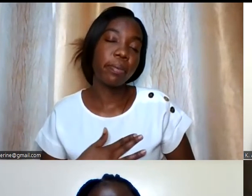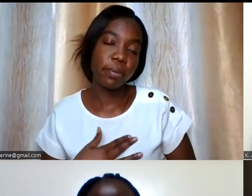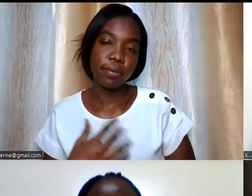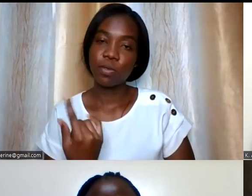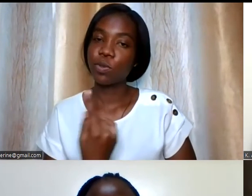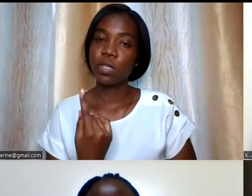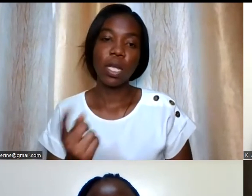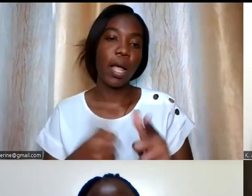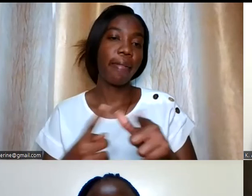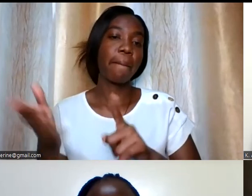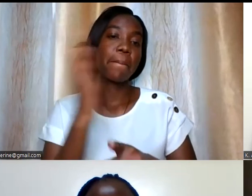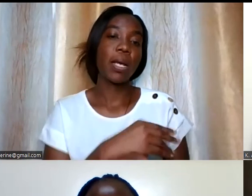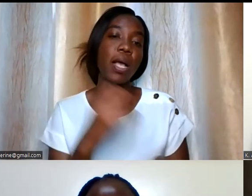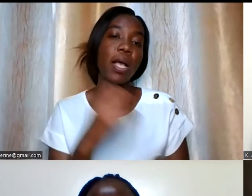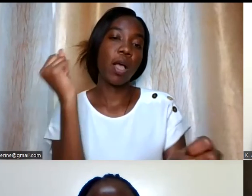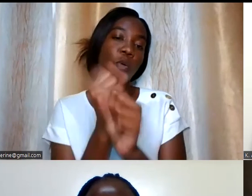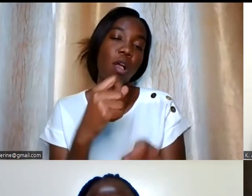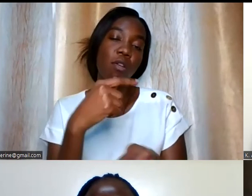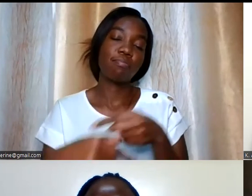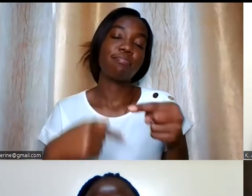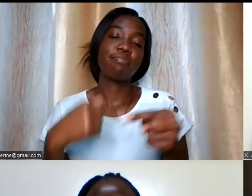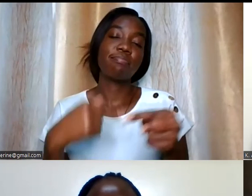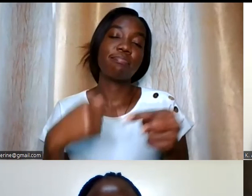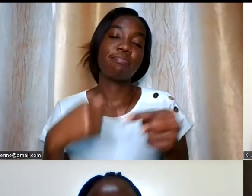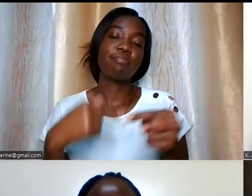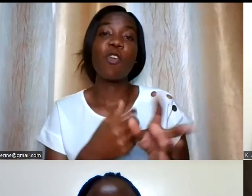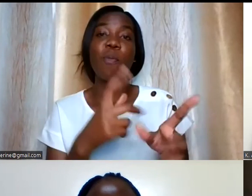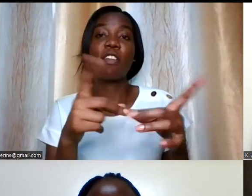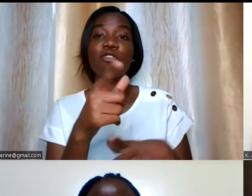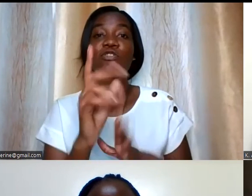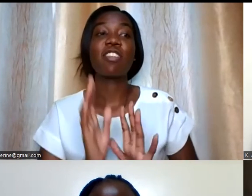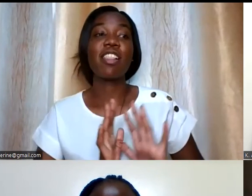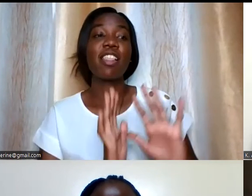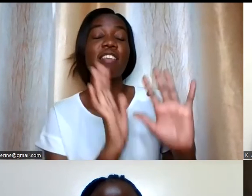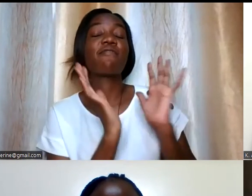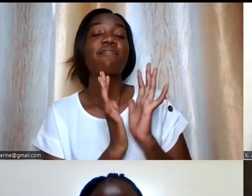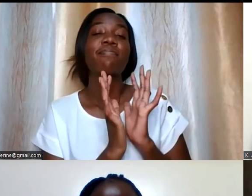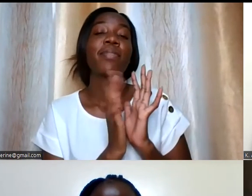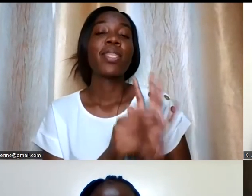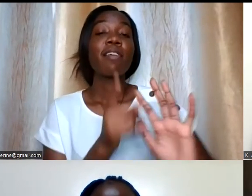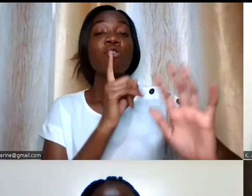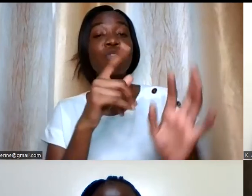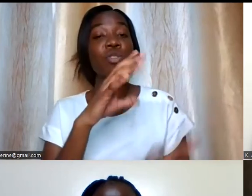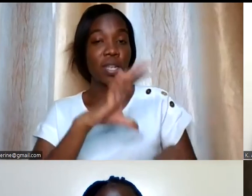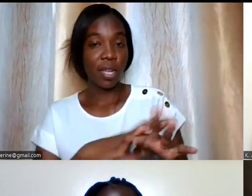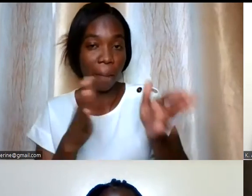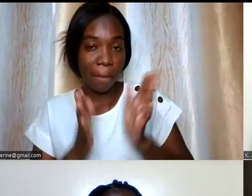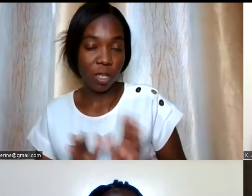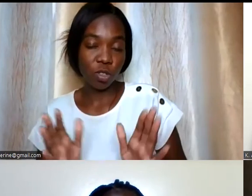and then go back and continue from where you left, right? So find that person that you can breathe